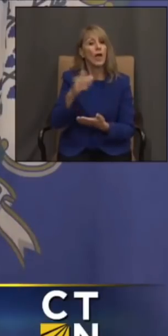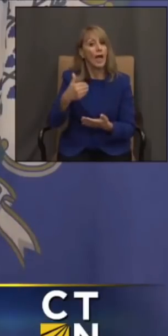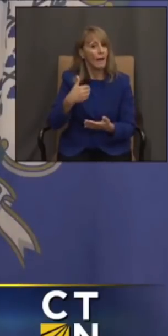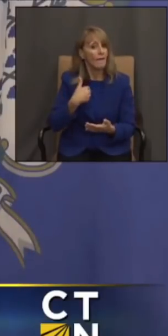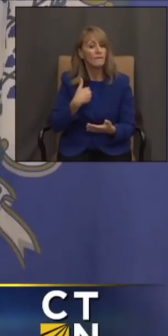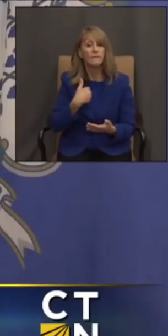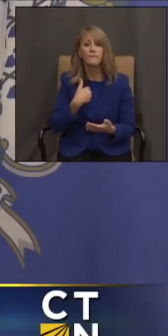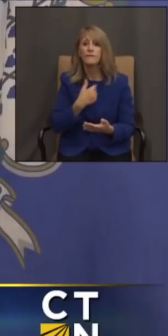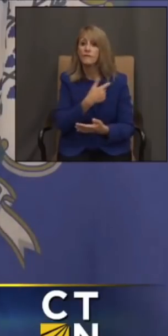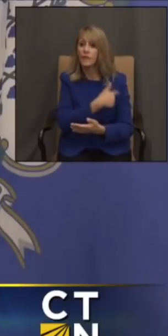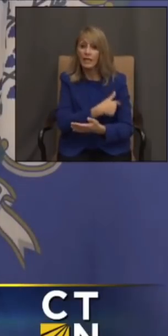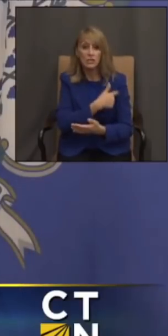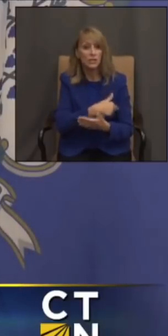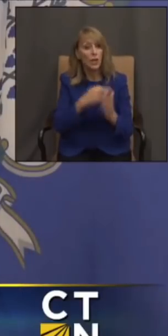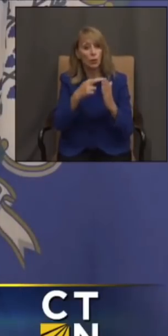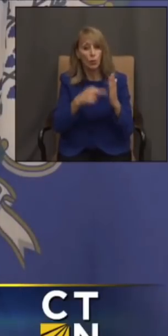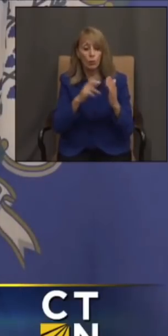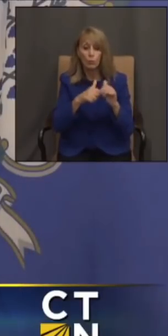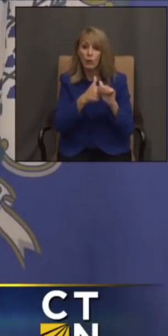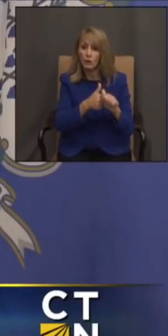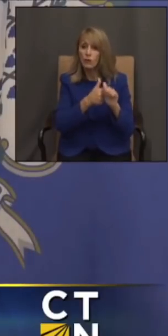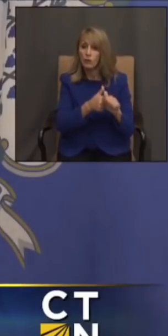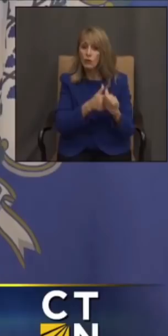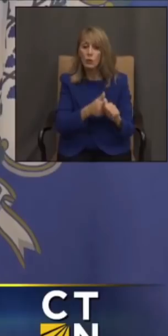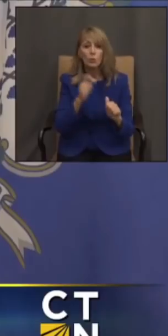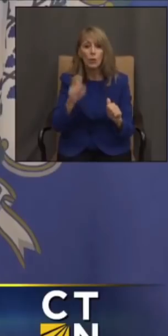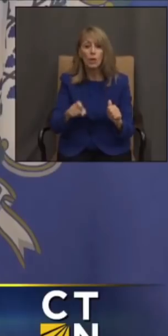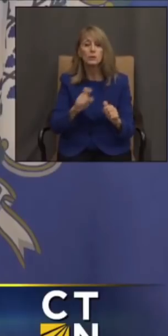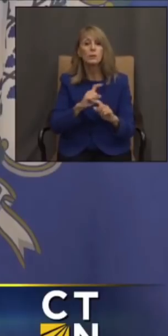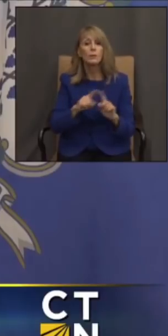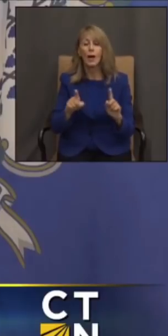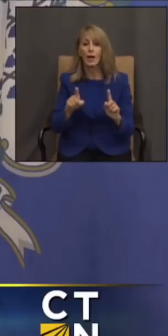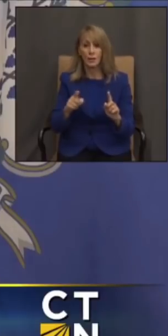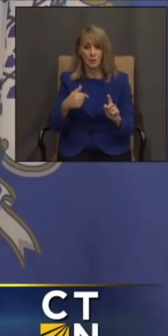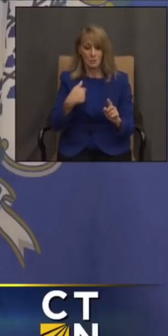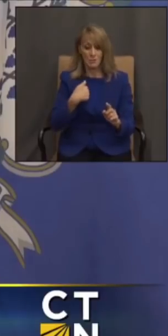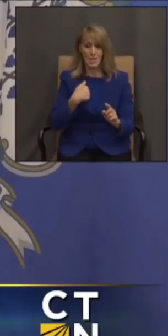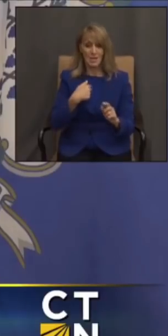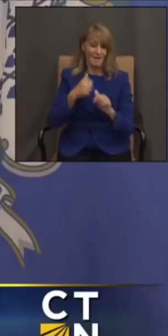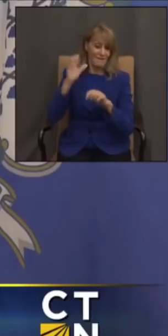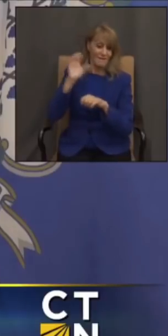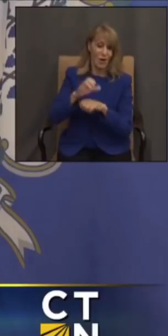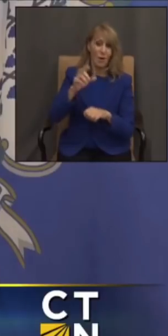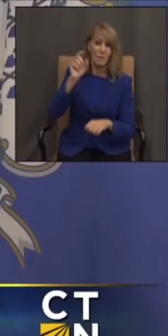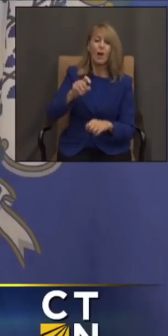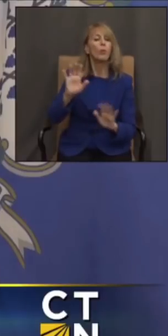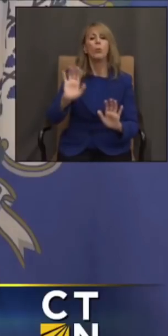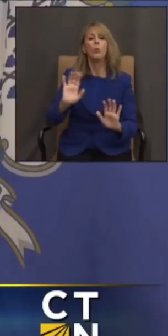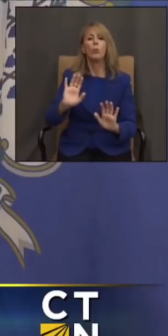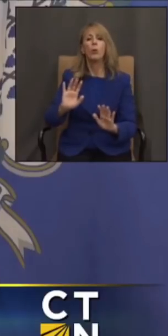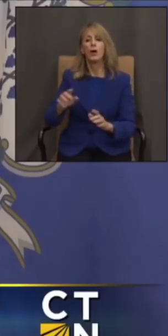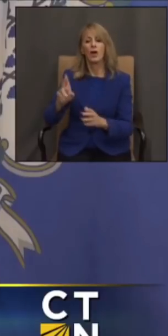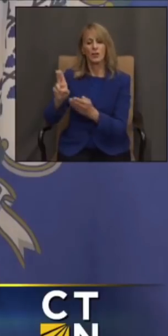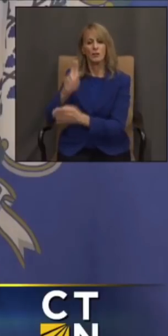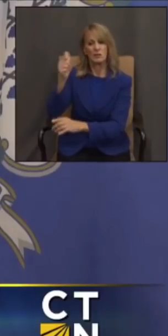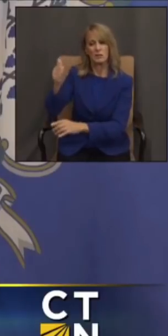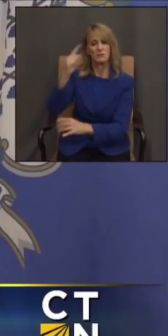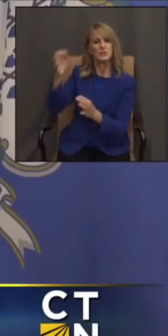series of vaccination protocols for people to go back. We're going to leave that up to them for now to determine what they want to do in the COVID